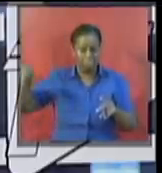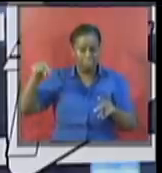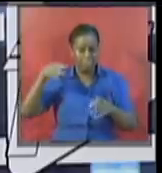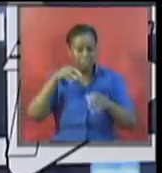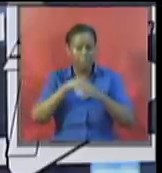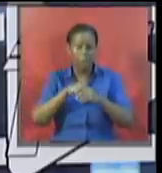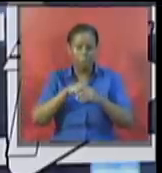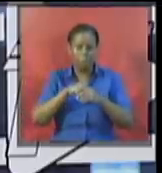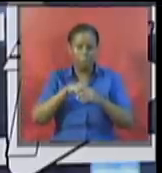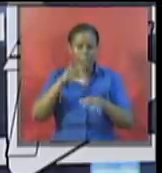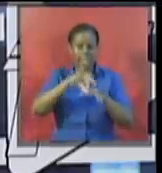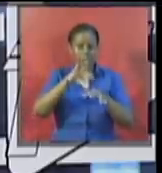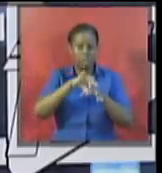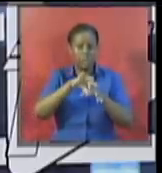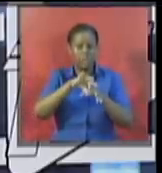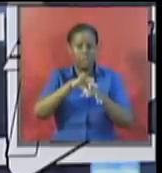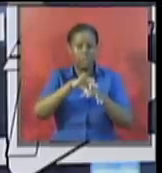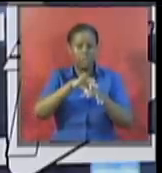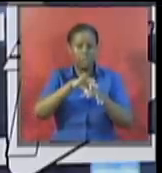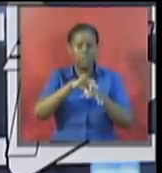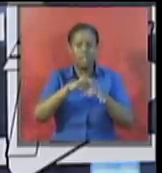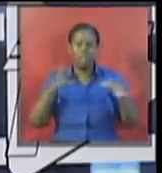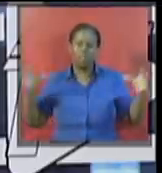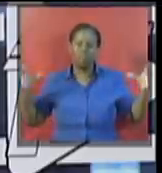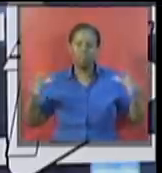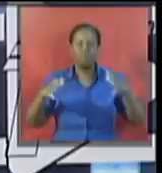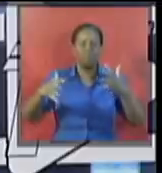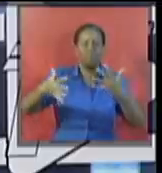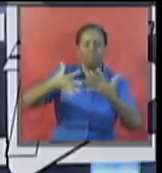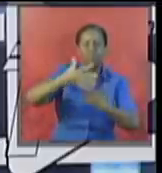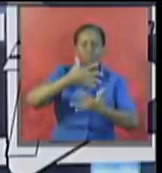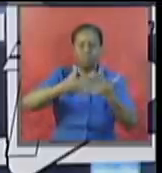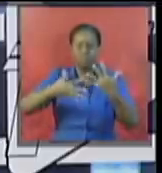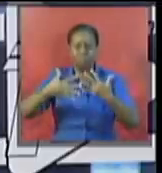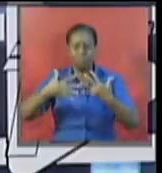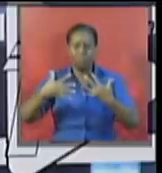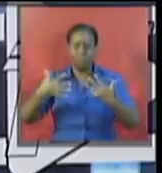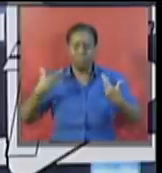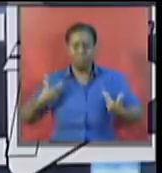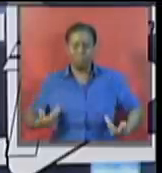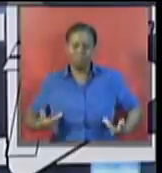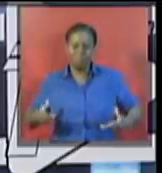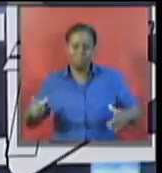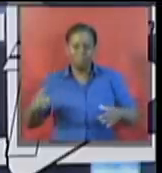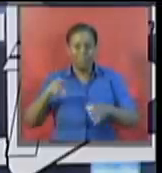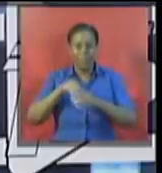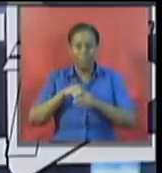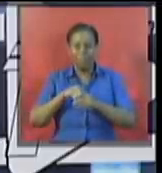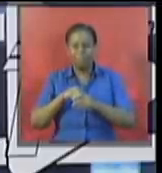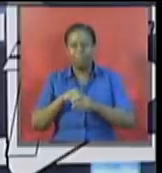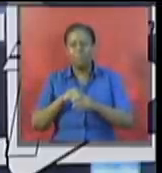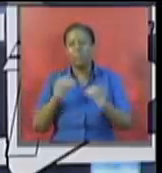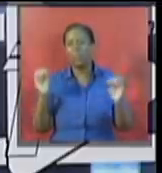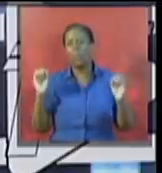they weren't there. But the information that is shared with us as healthcare professionals is the only information that we can